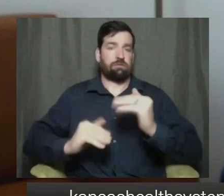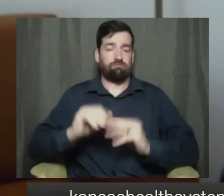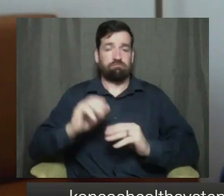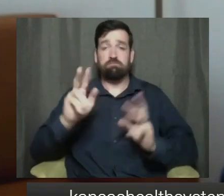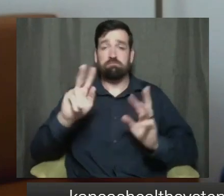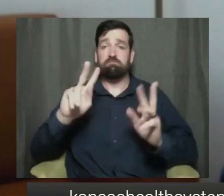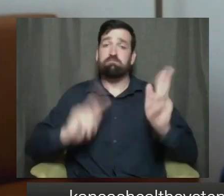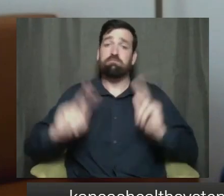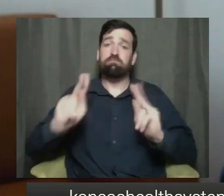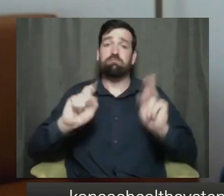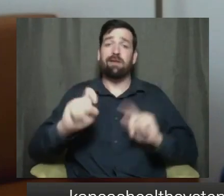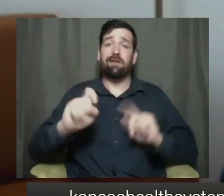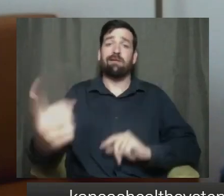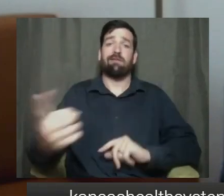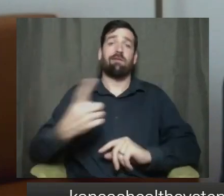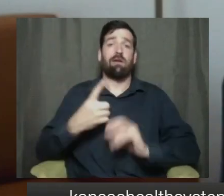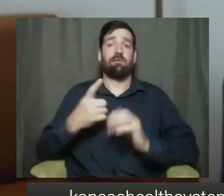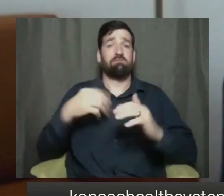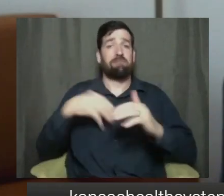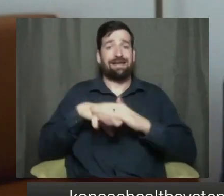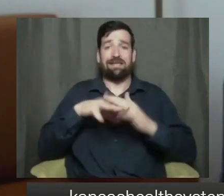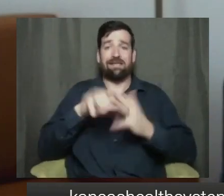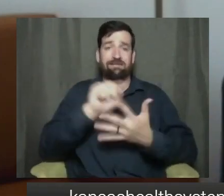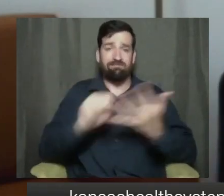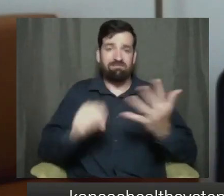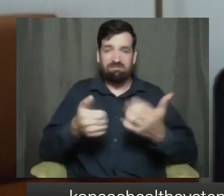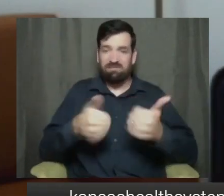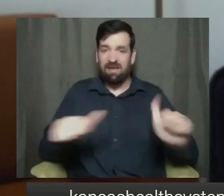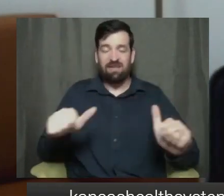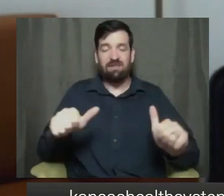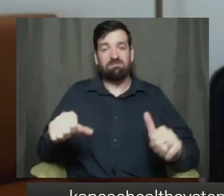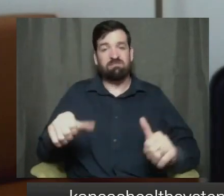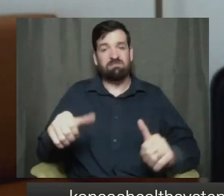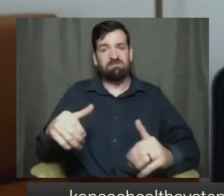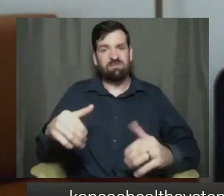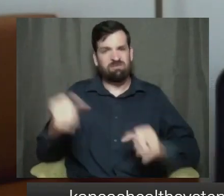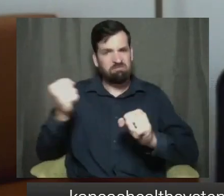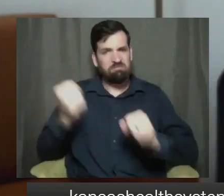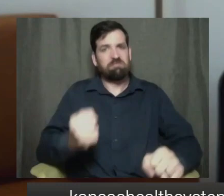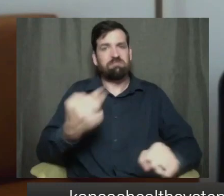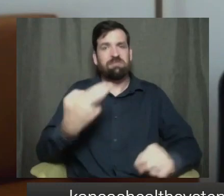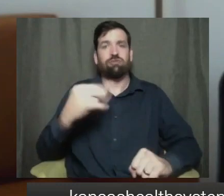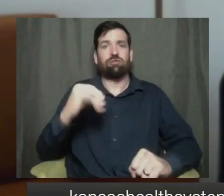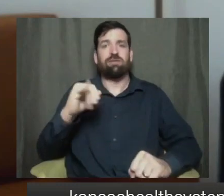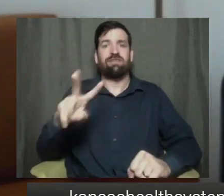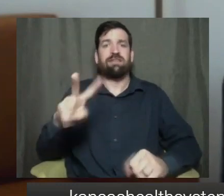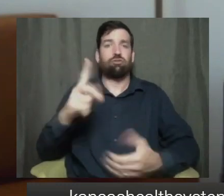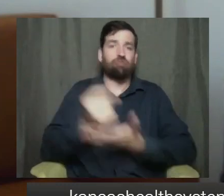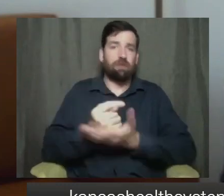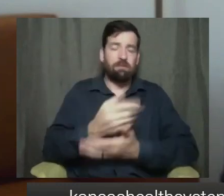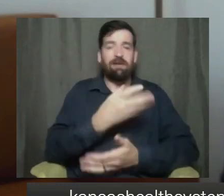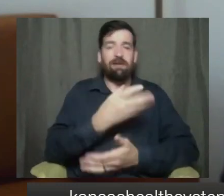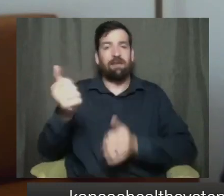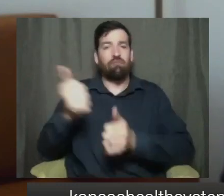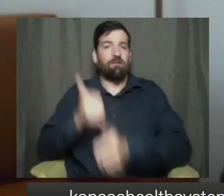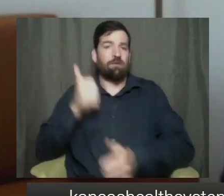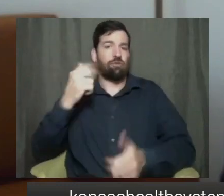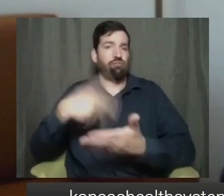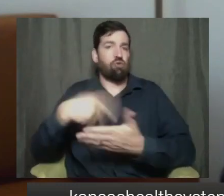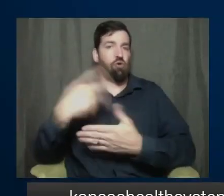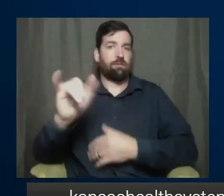and access any of those. And we have a pretty robust HIV treatment and prevention program as